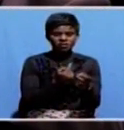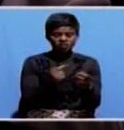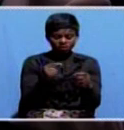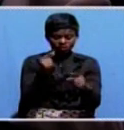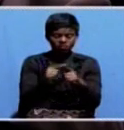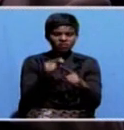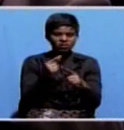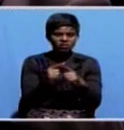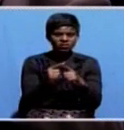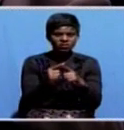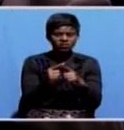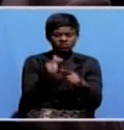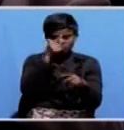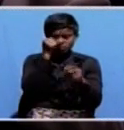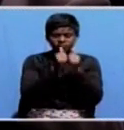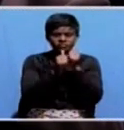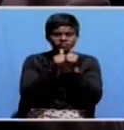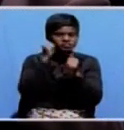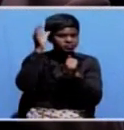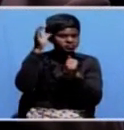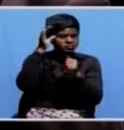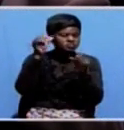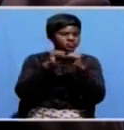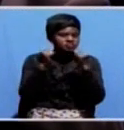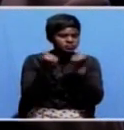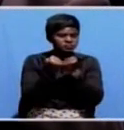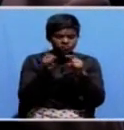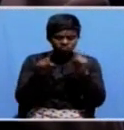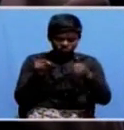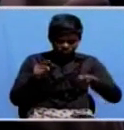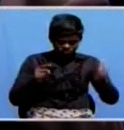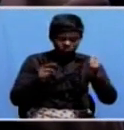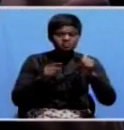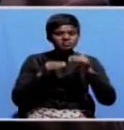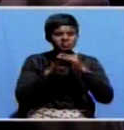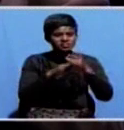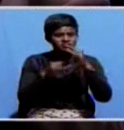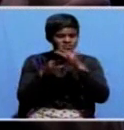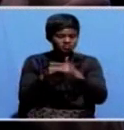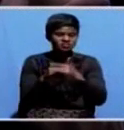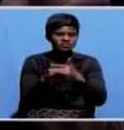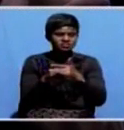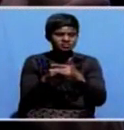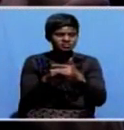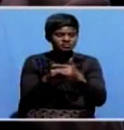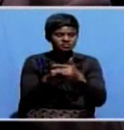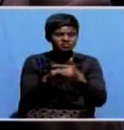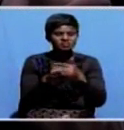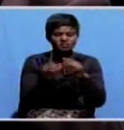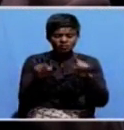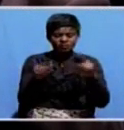word just because of the civil society. He himself was against it. But there were